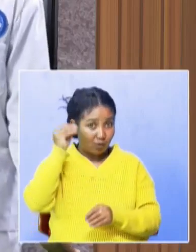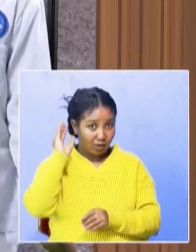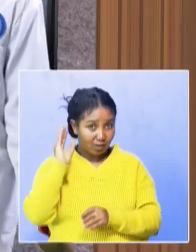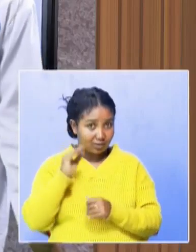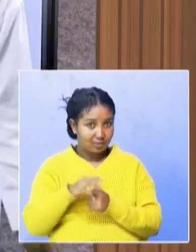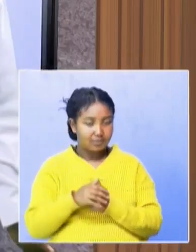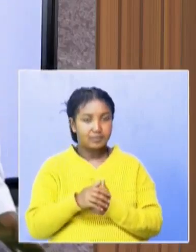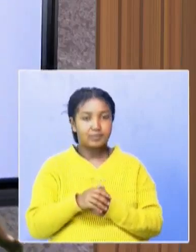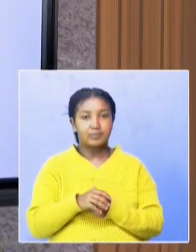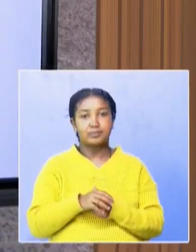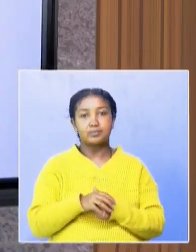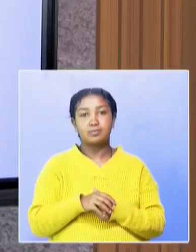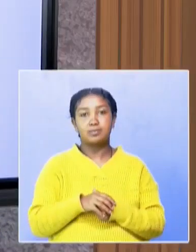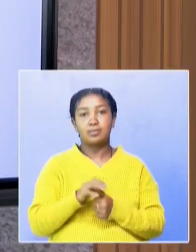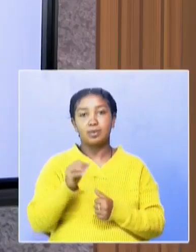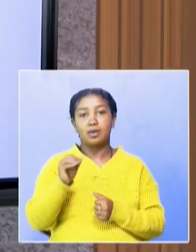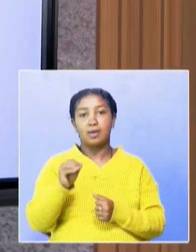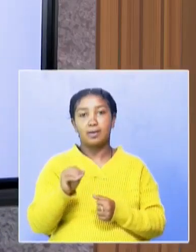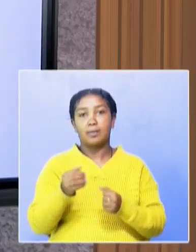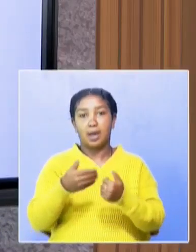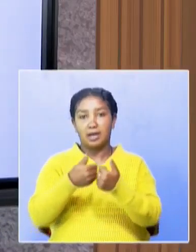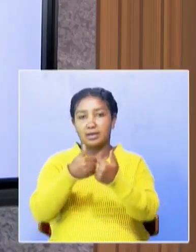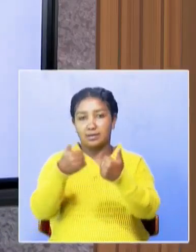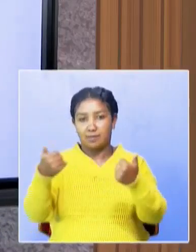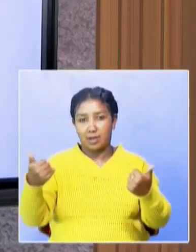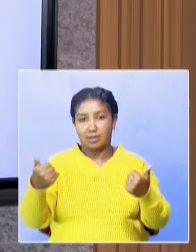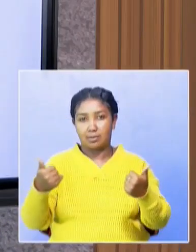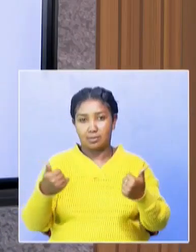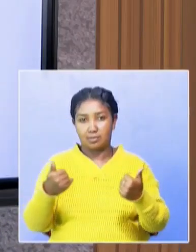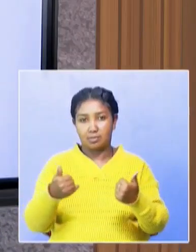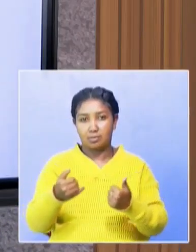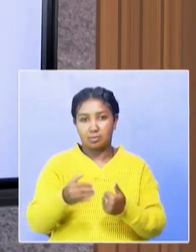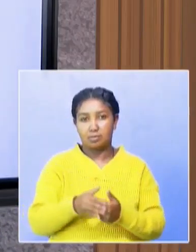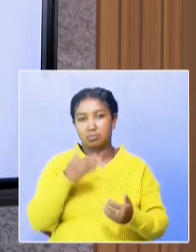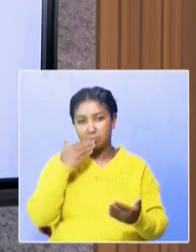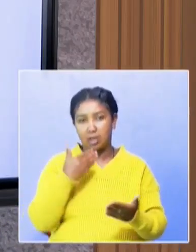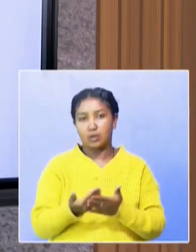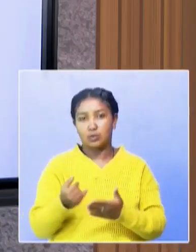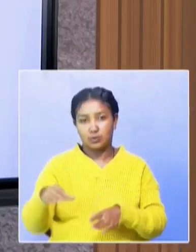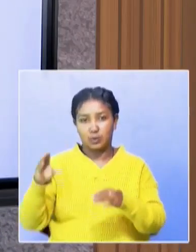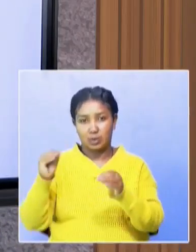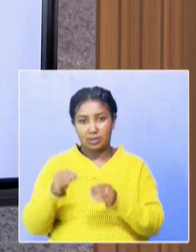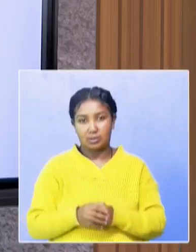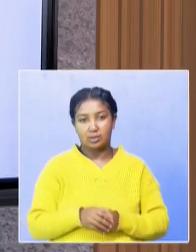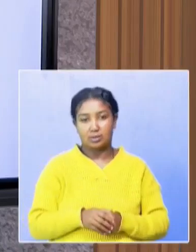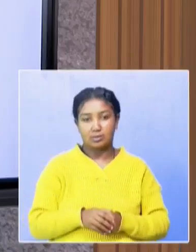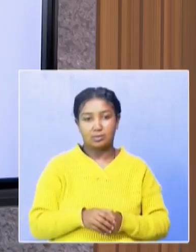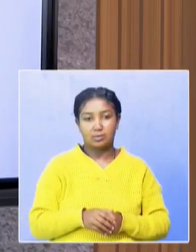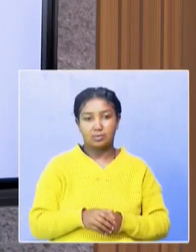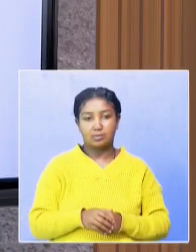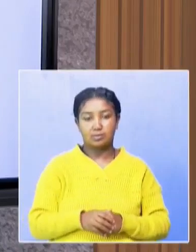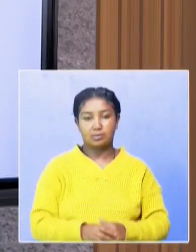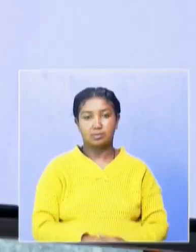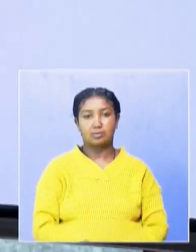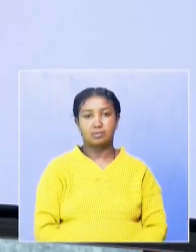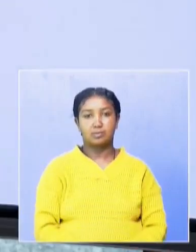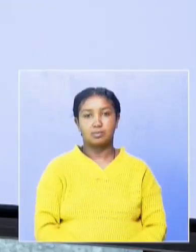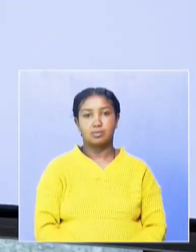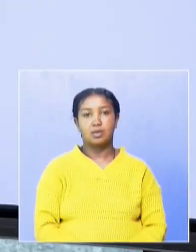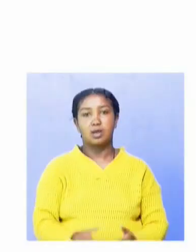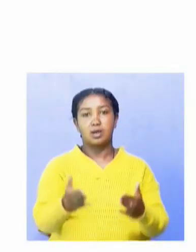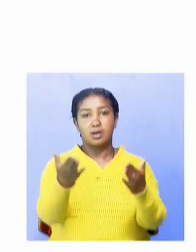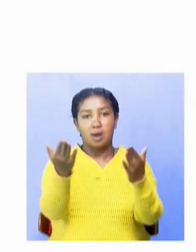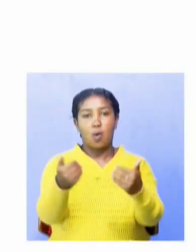forget to maybe identify the difference between this concept. Thank you very much. So now it is time